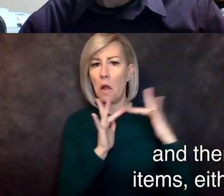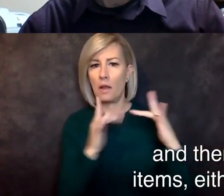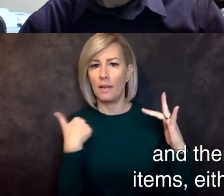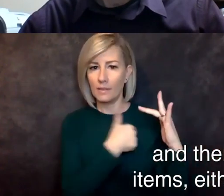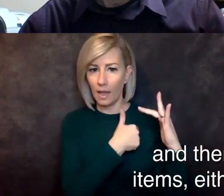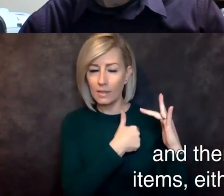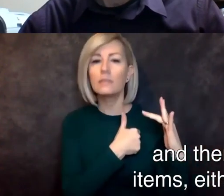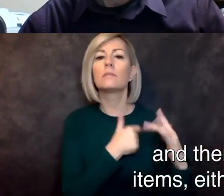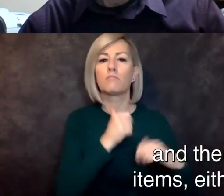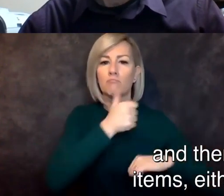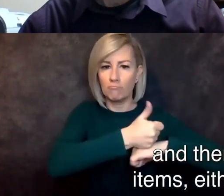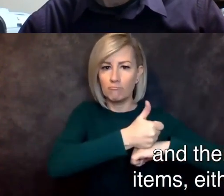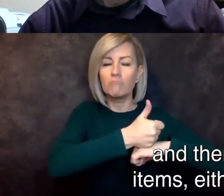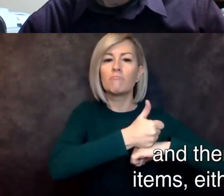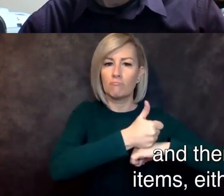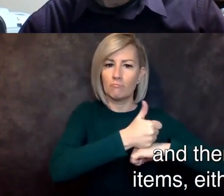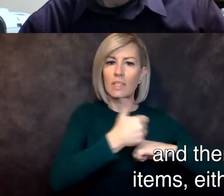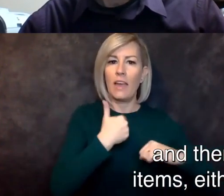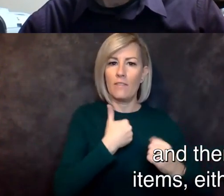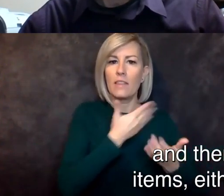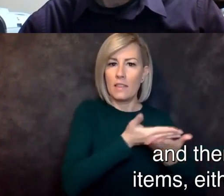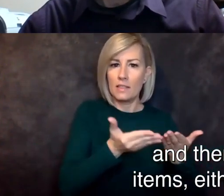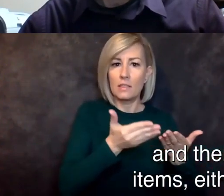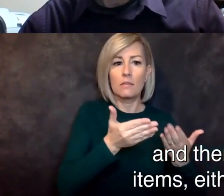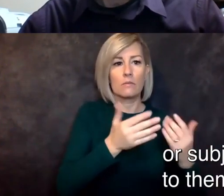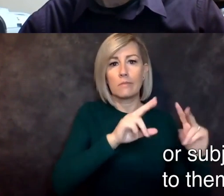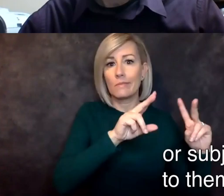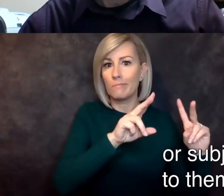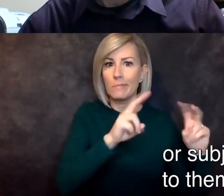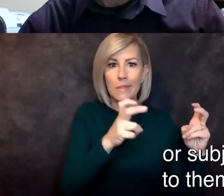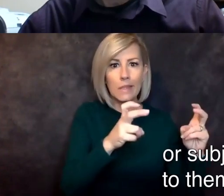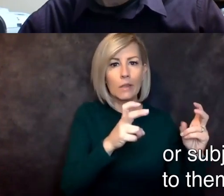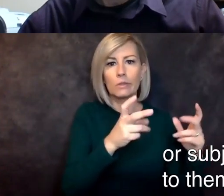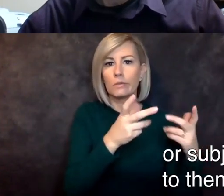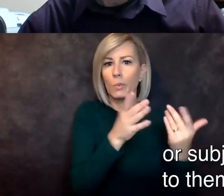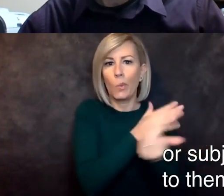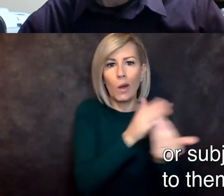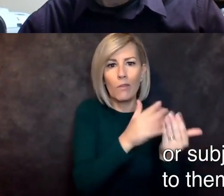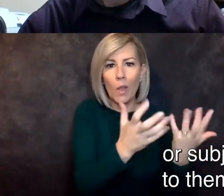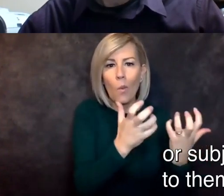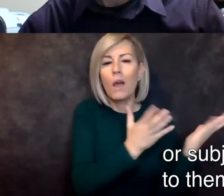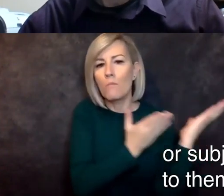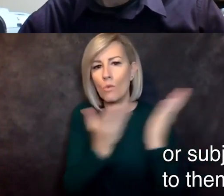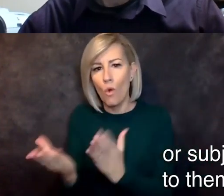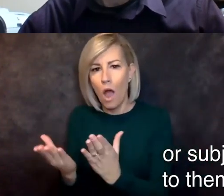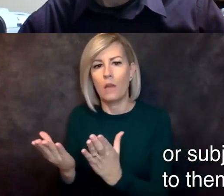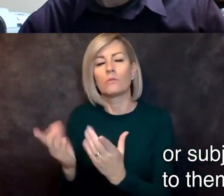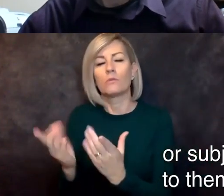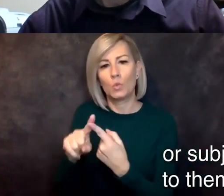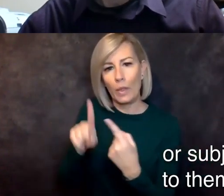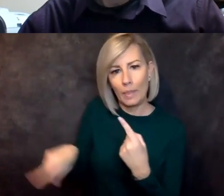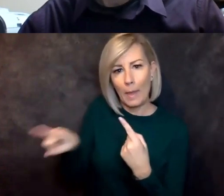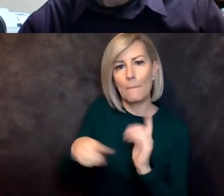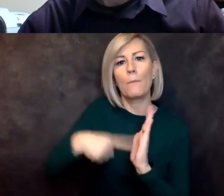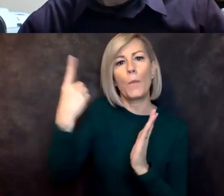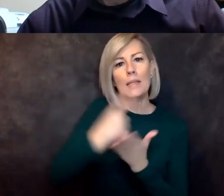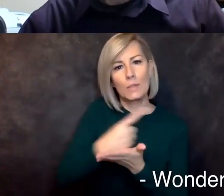set up to have items, either titles they want or subjects, delivered to them once a week.